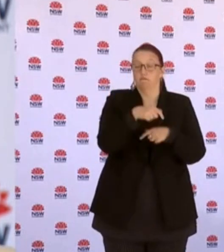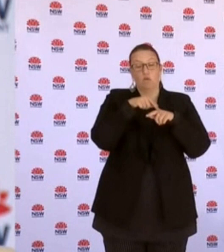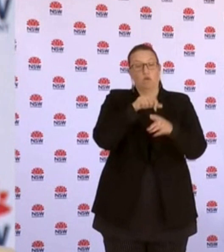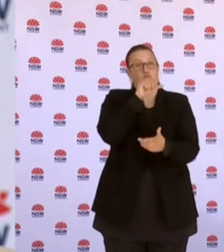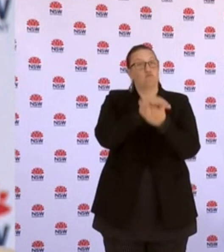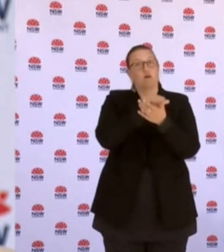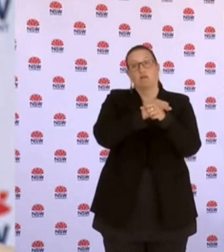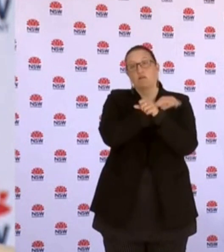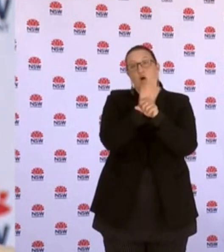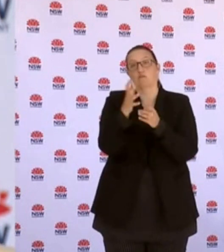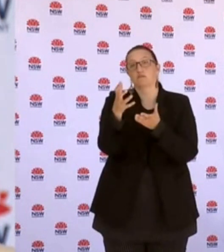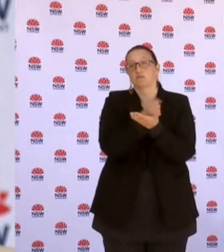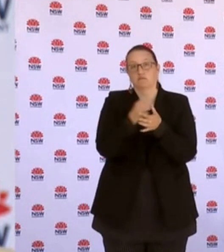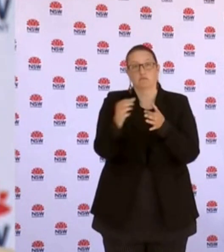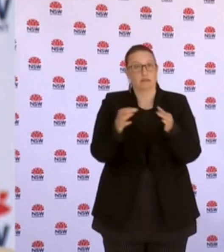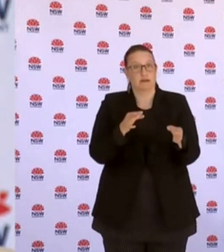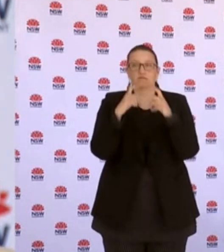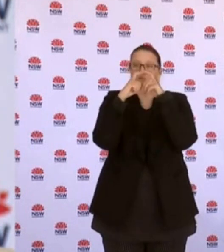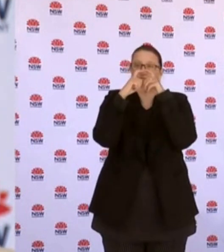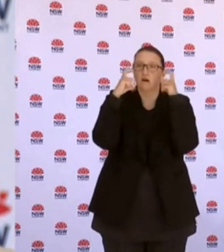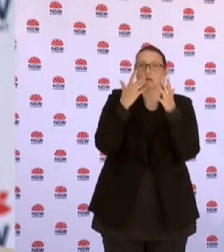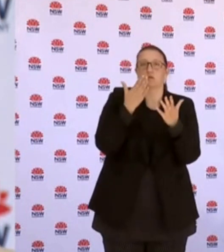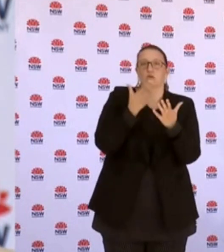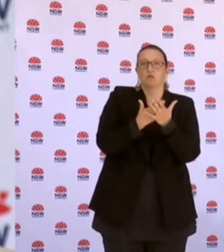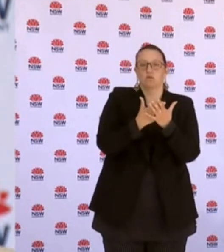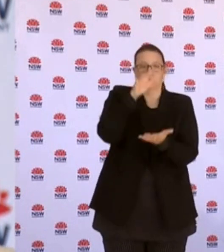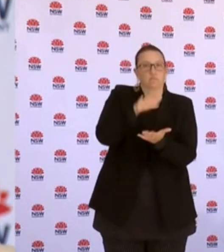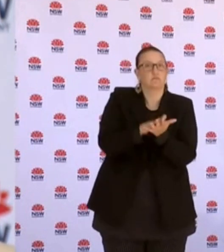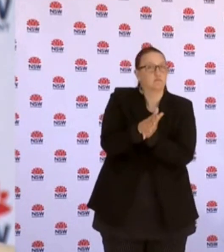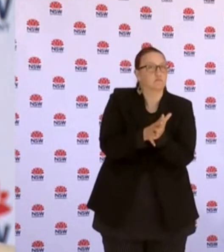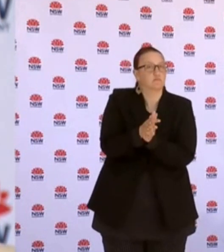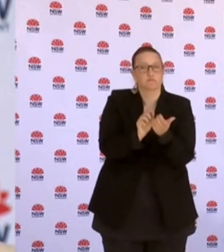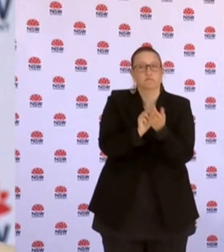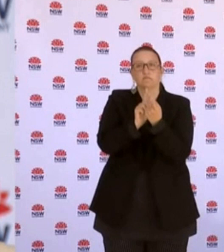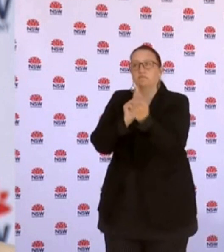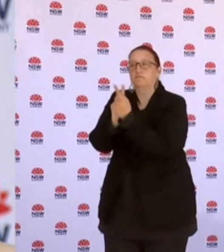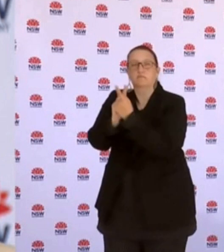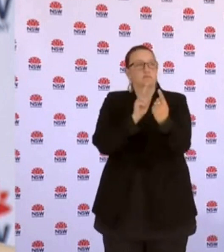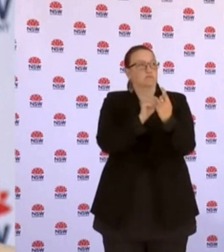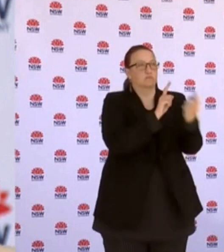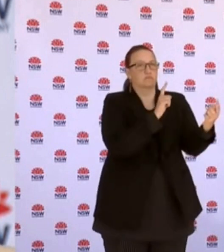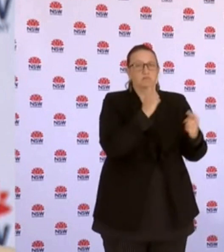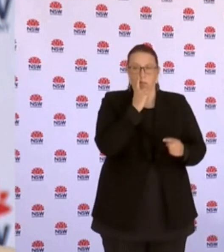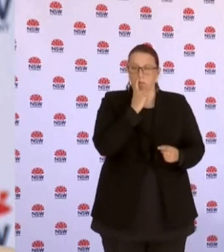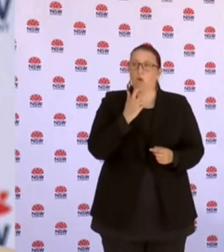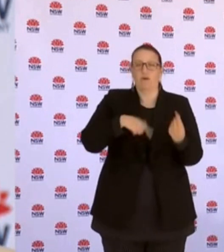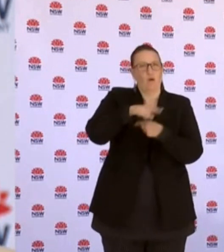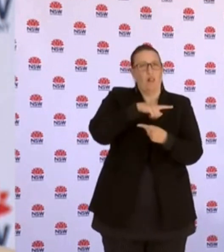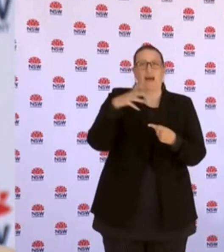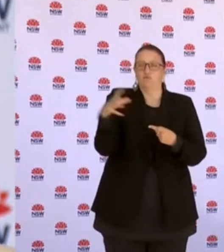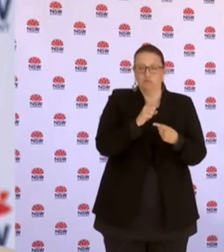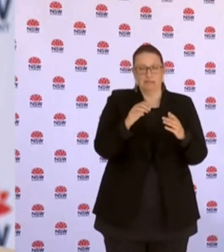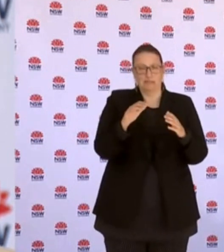only that people understand that all of us have to be less mobile. And as Dr Chan and my strict rules in